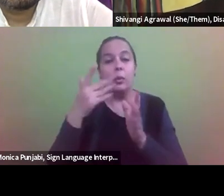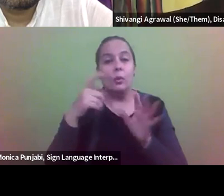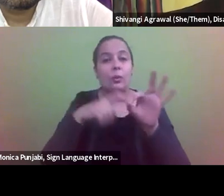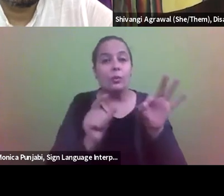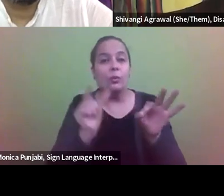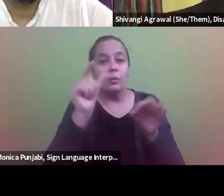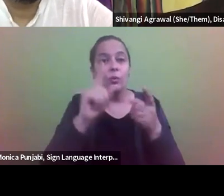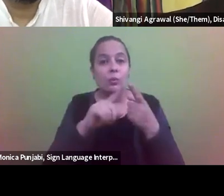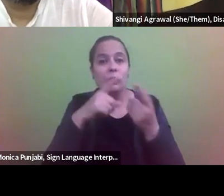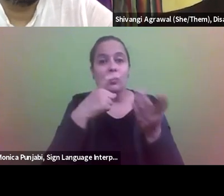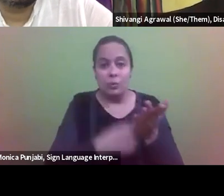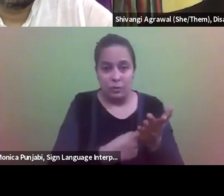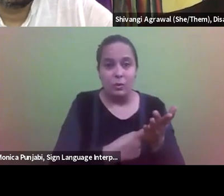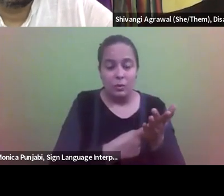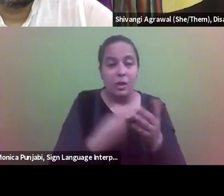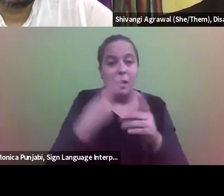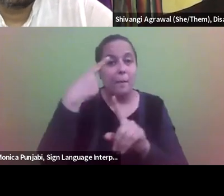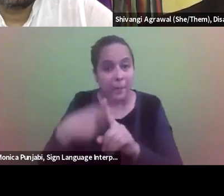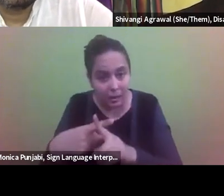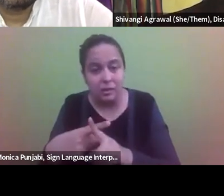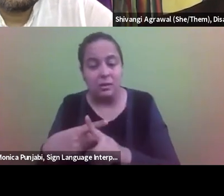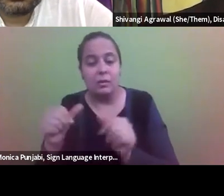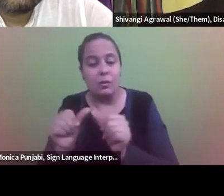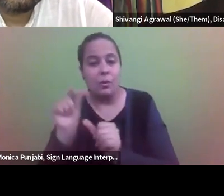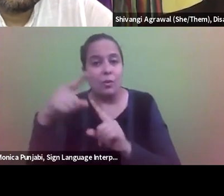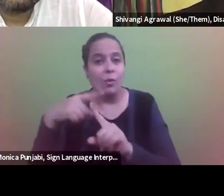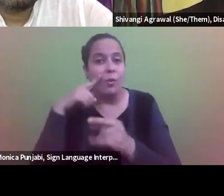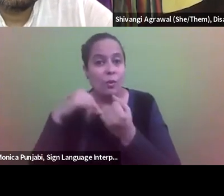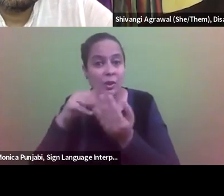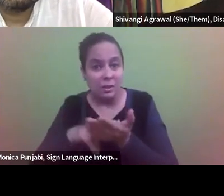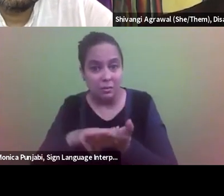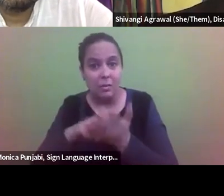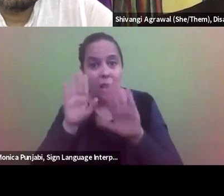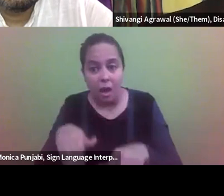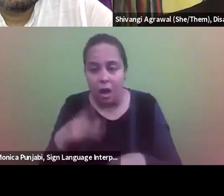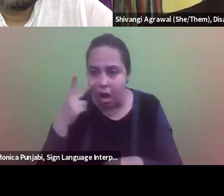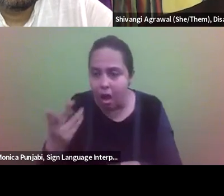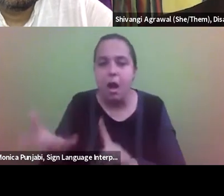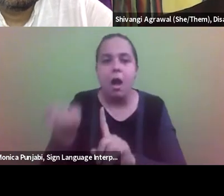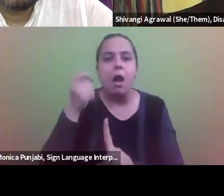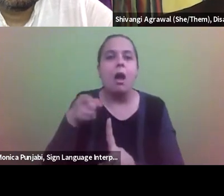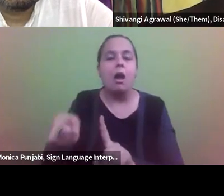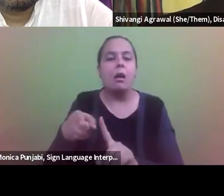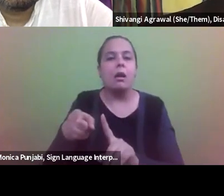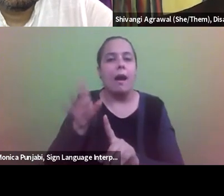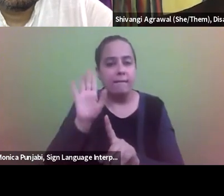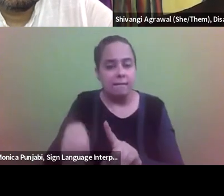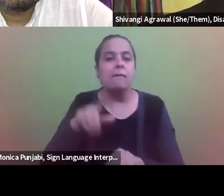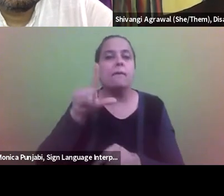and autism is like interconnected. So a lot of people with autism are coming out as trans and queer and